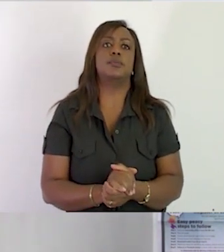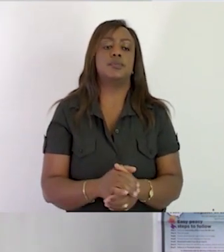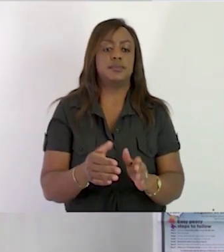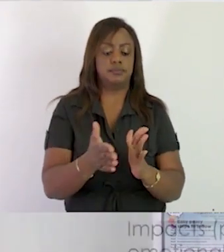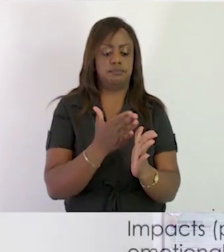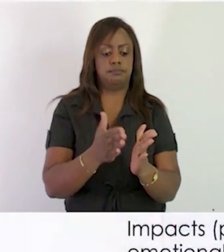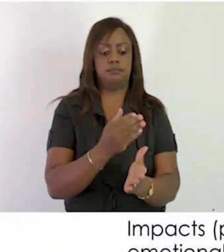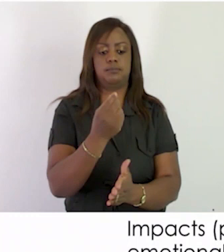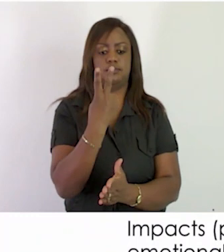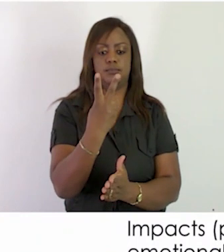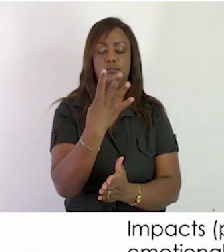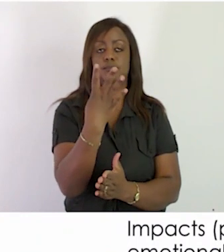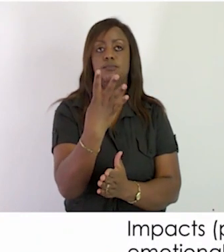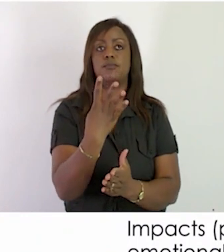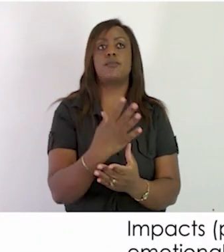page 24,